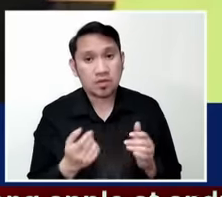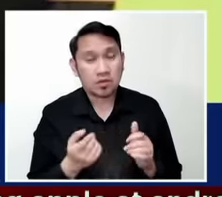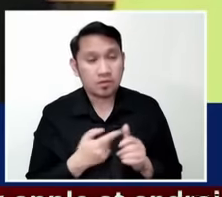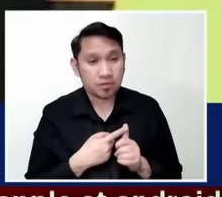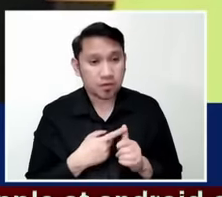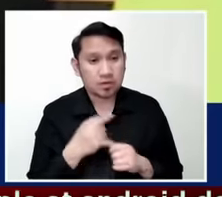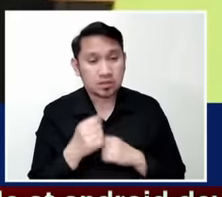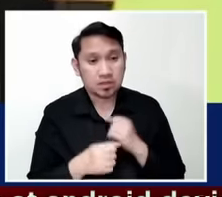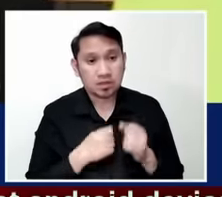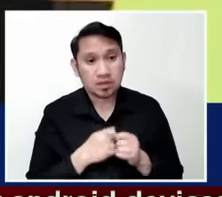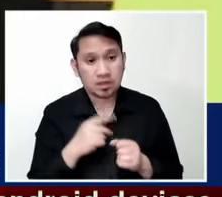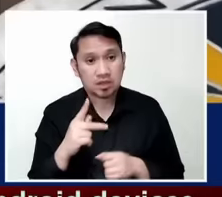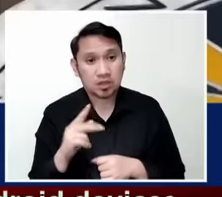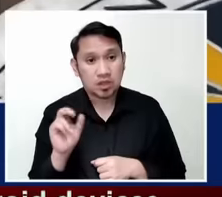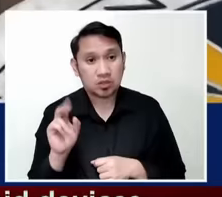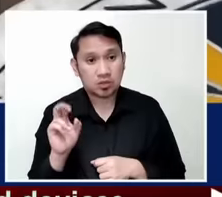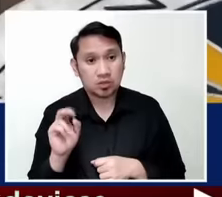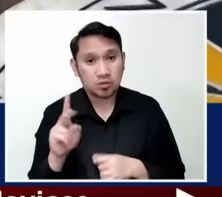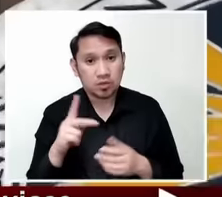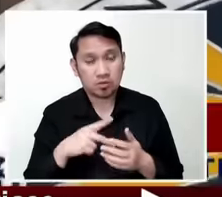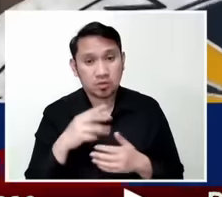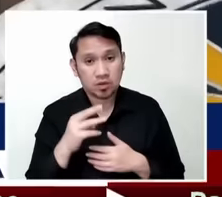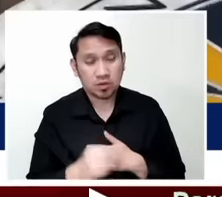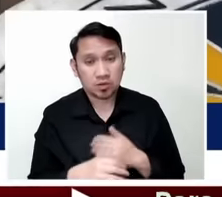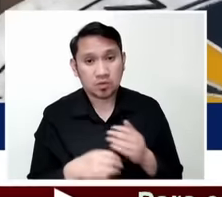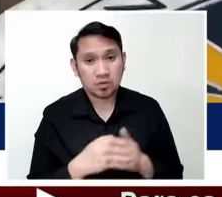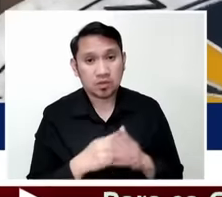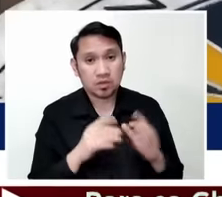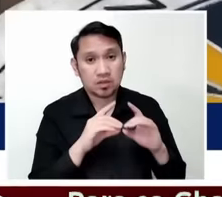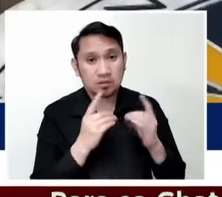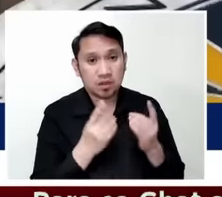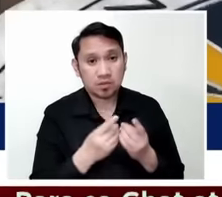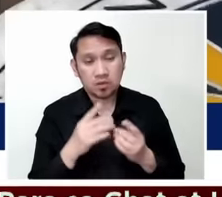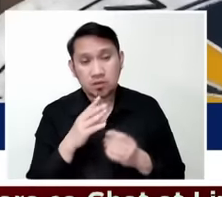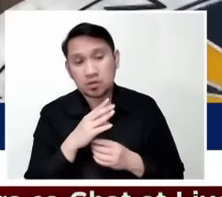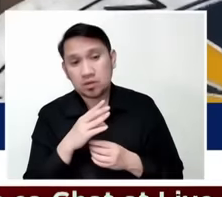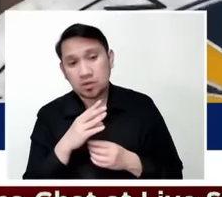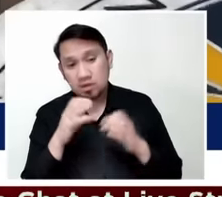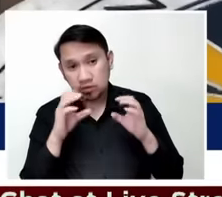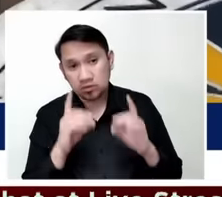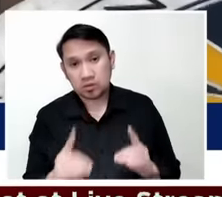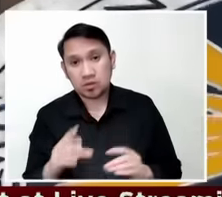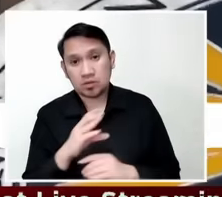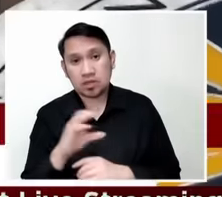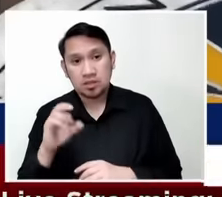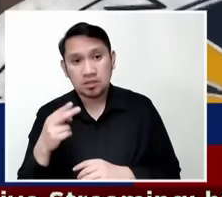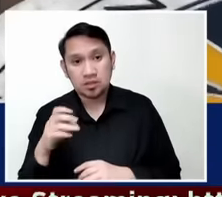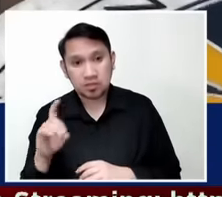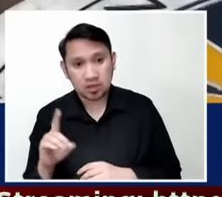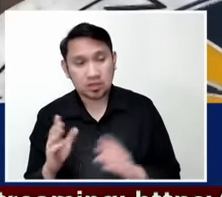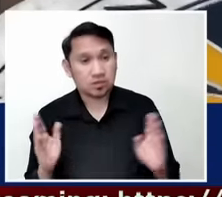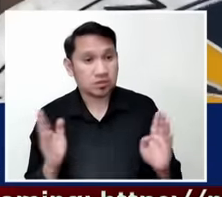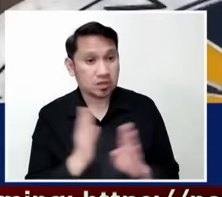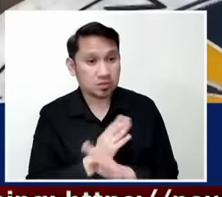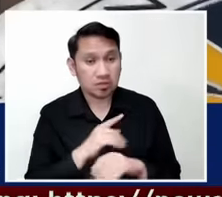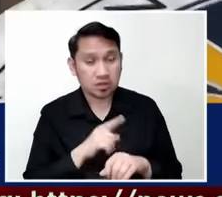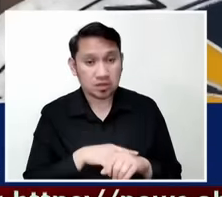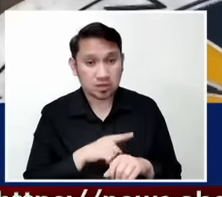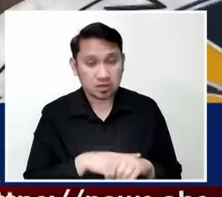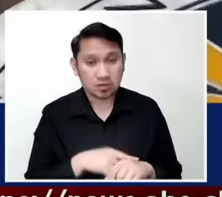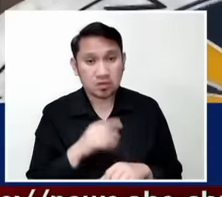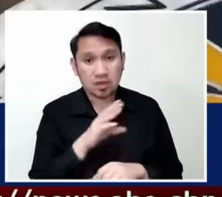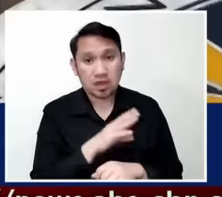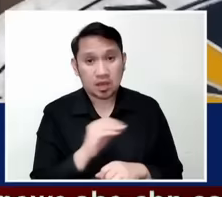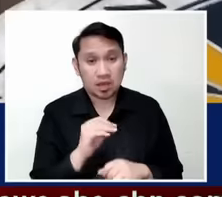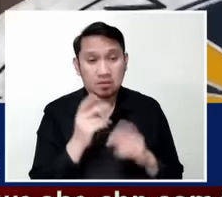K-12 program. CHED and DepEd signed an agreement that during the transition period, state universities and colleges